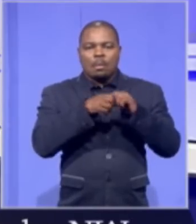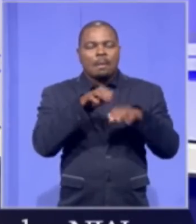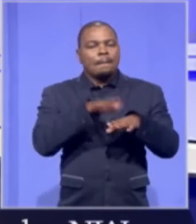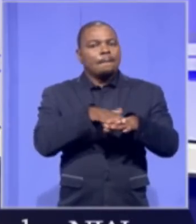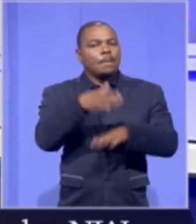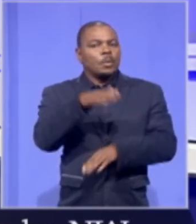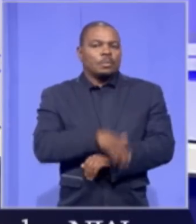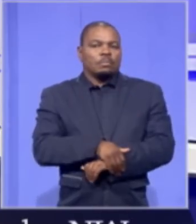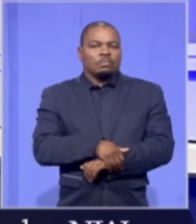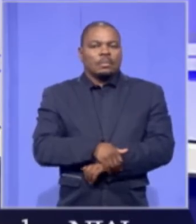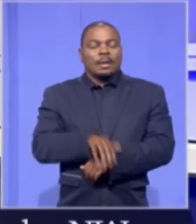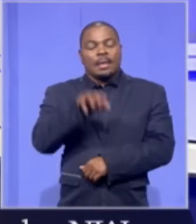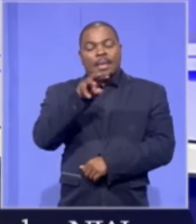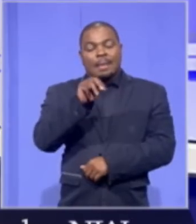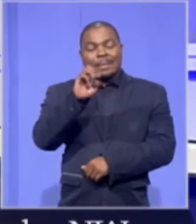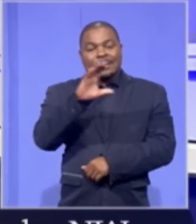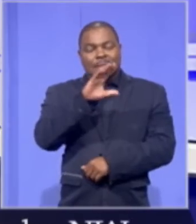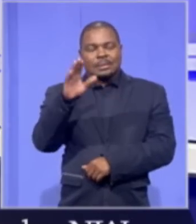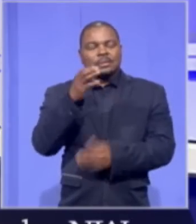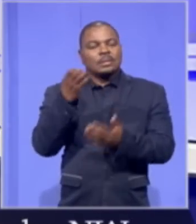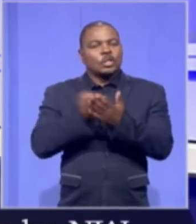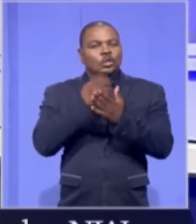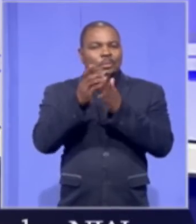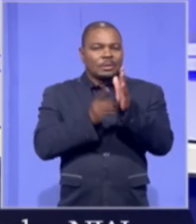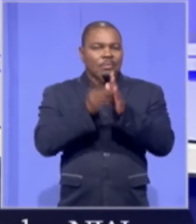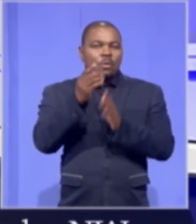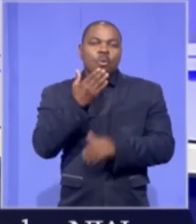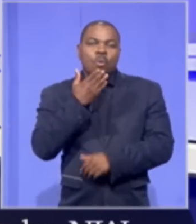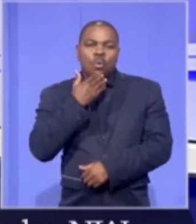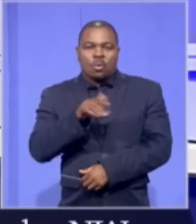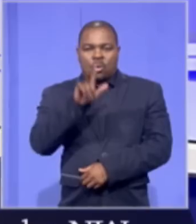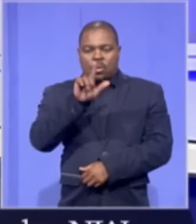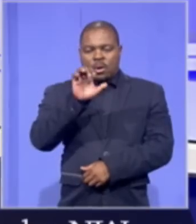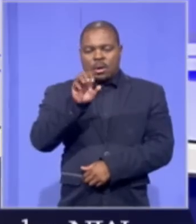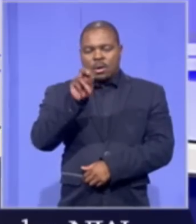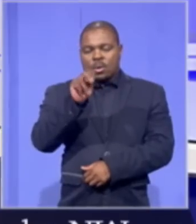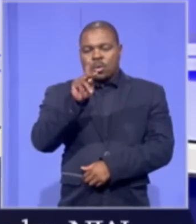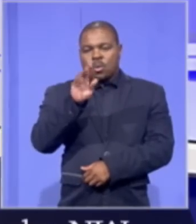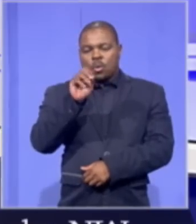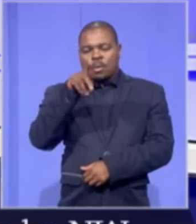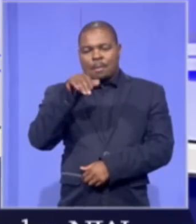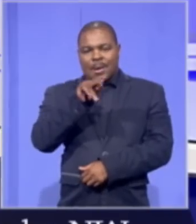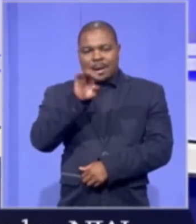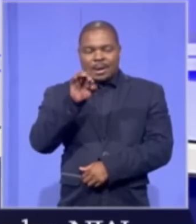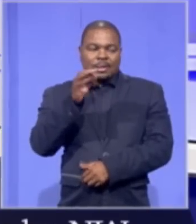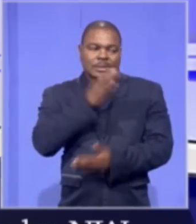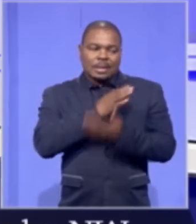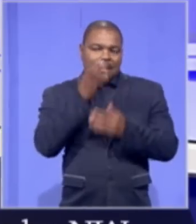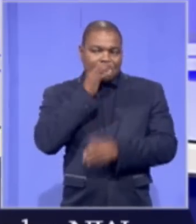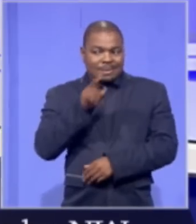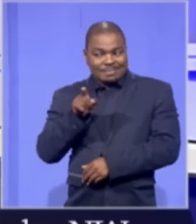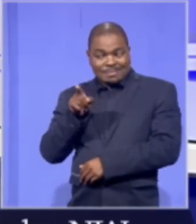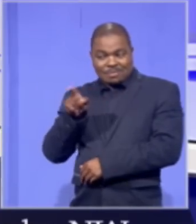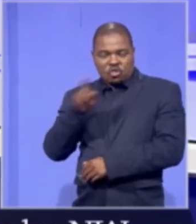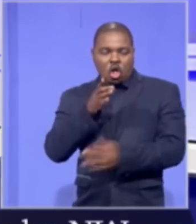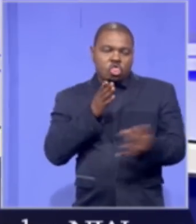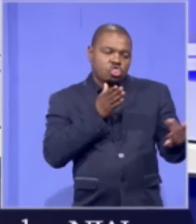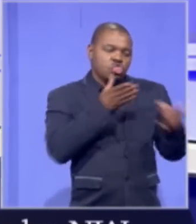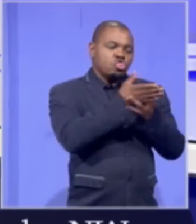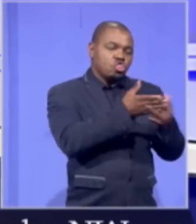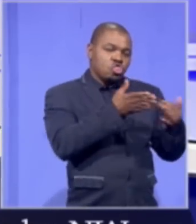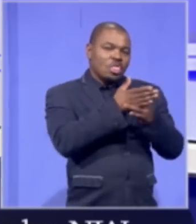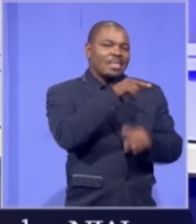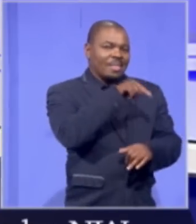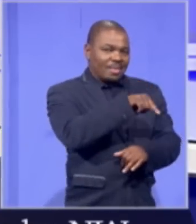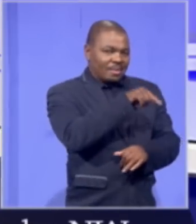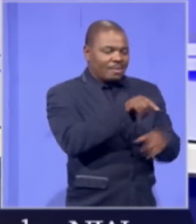pele molekgotla phetiši wa tlhabollo ya ikonomi Bitsa Lenkopane go begilwe ge a latofatšwa ka go šušunya nko mererong ya ka gare